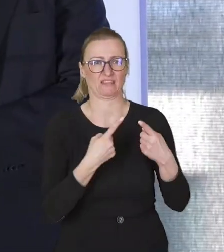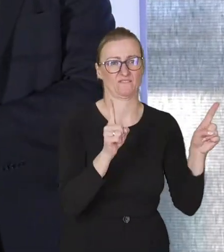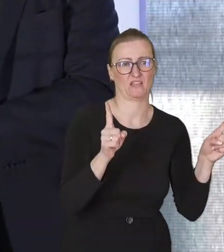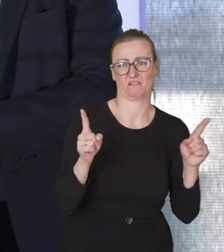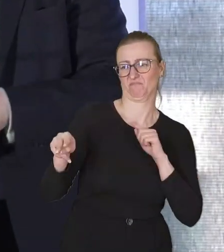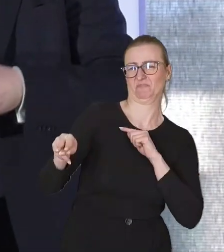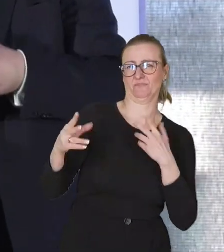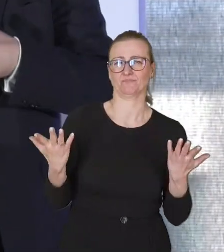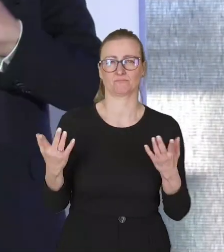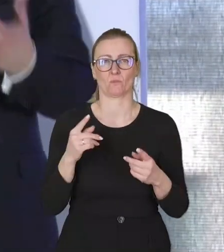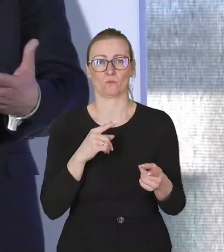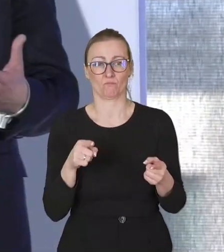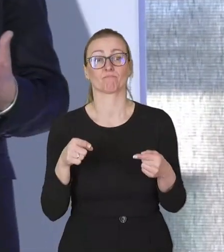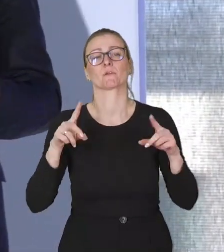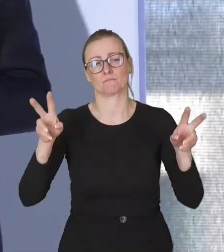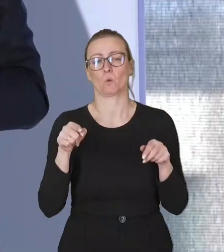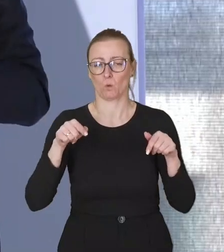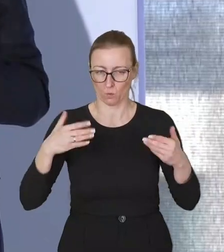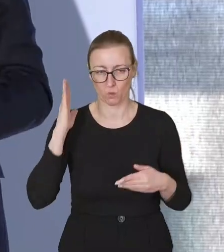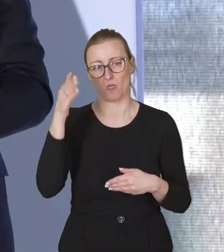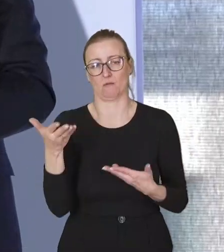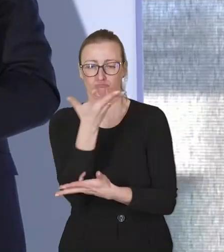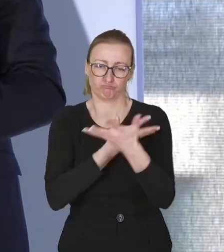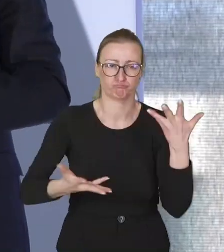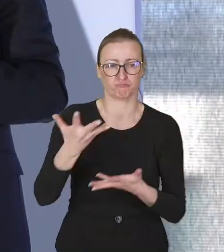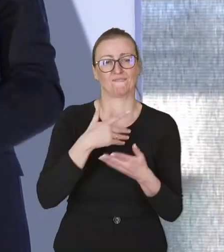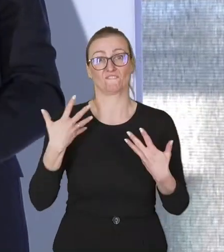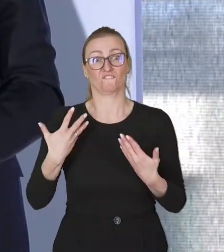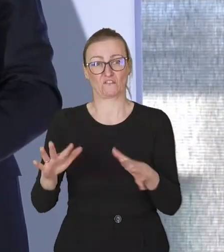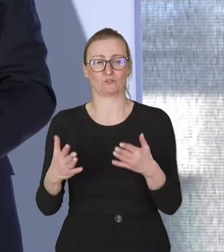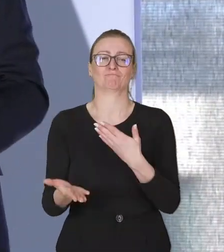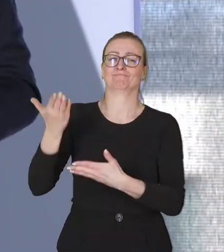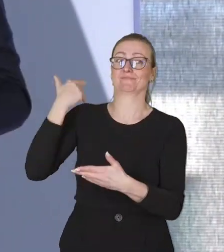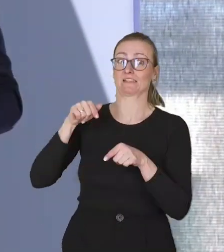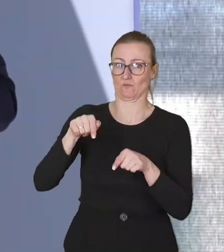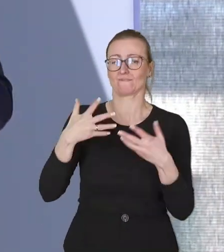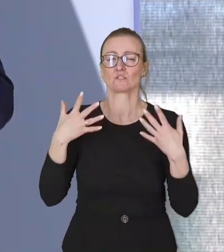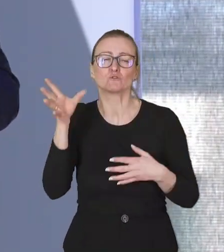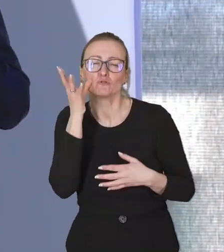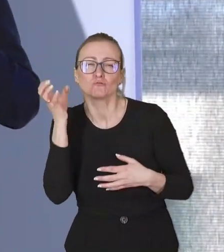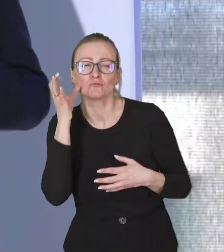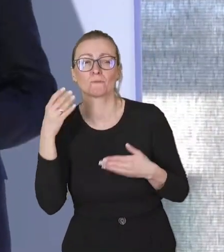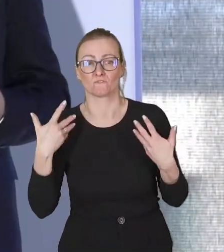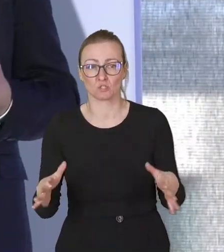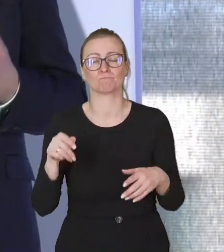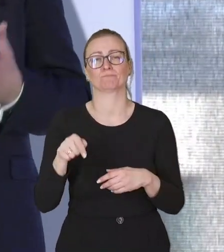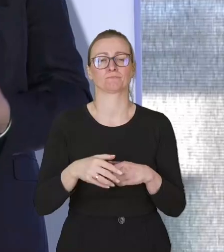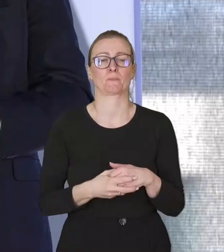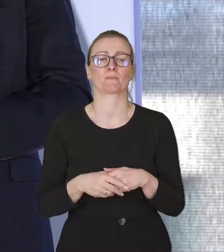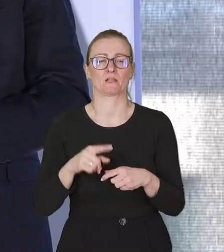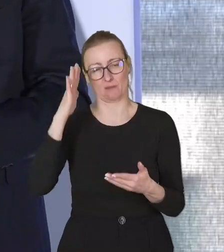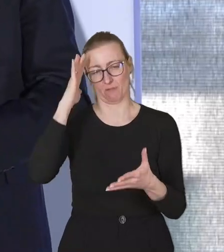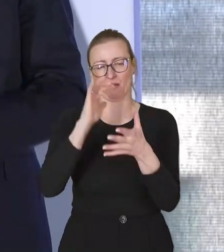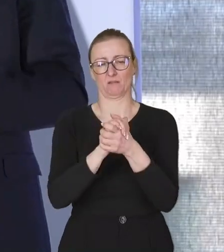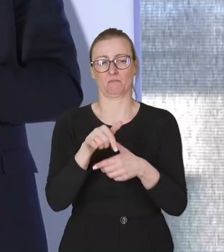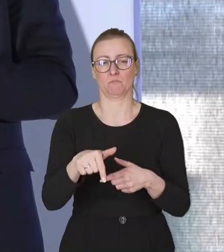in the morning that we still believe in green Europe, in a Green Deal. But we also recognize, and these voices